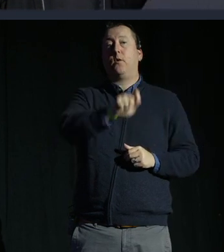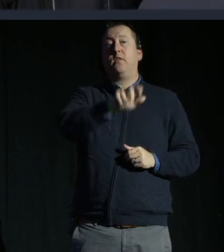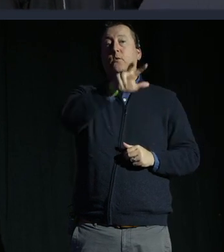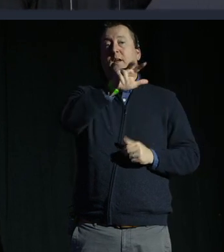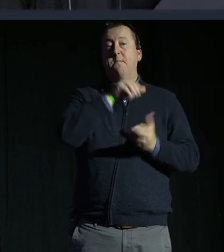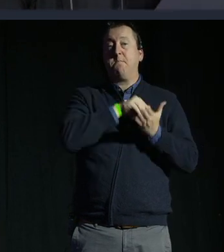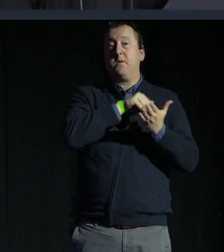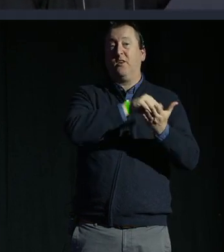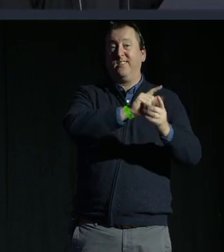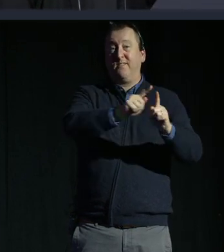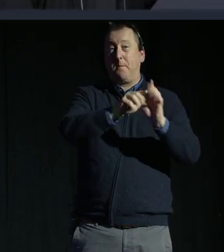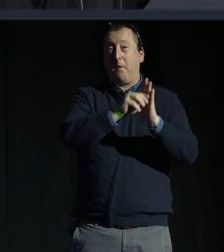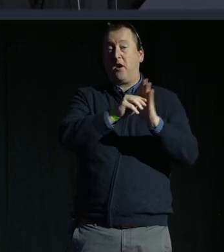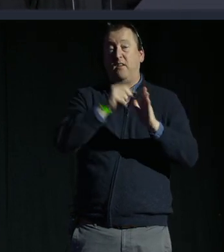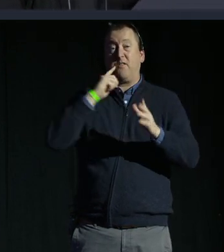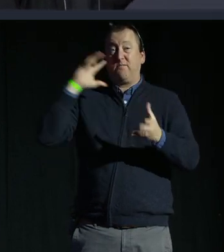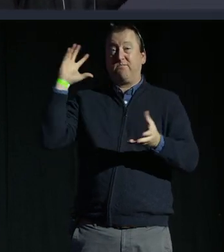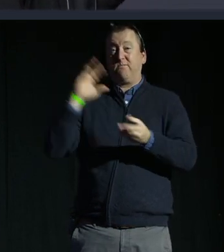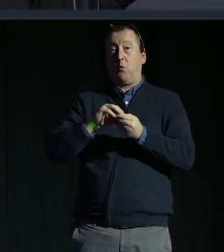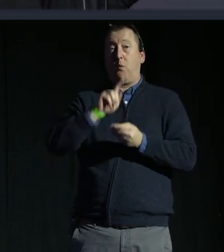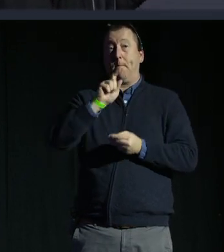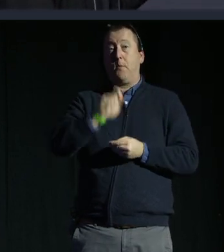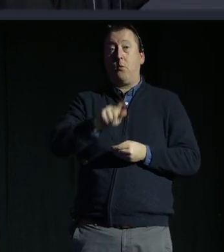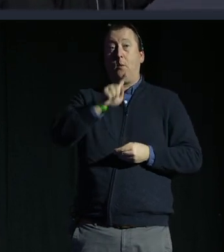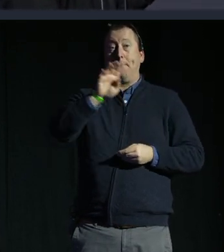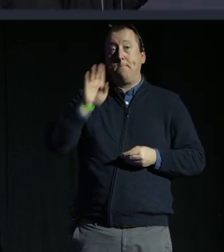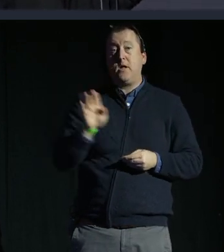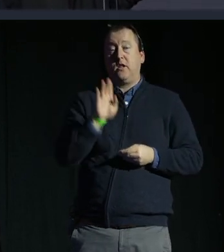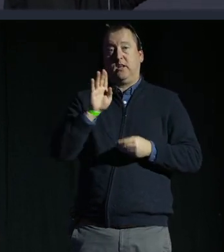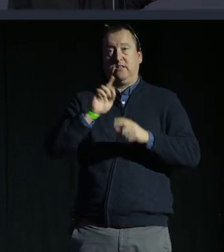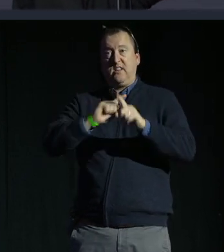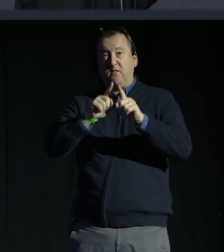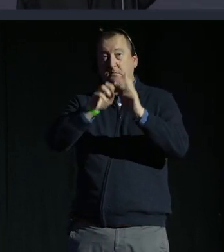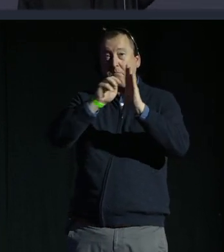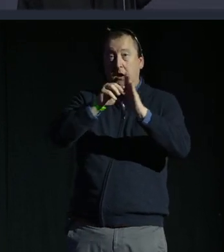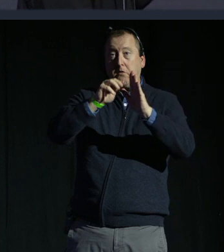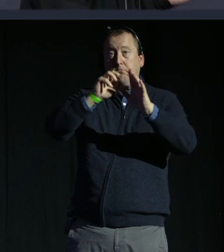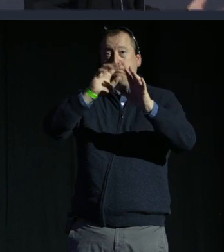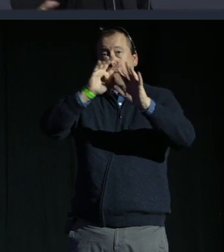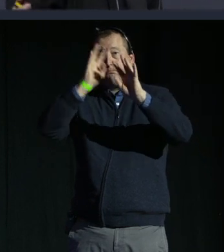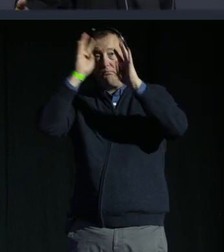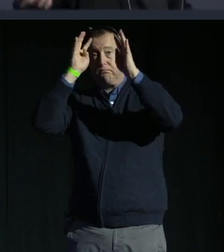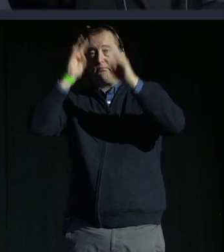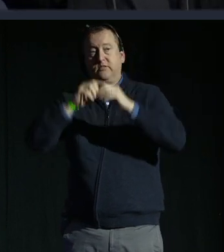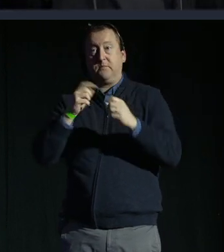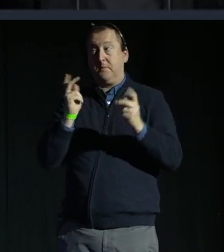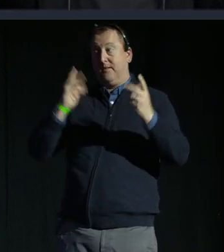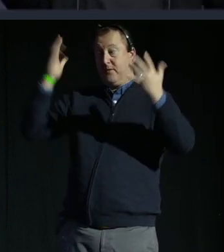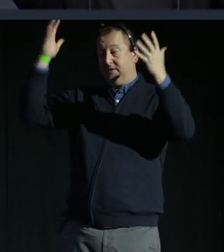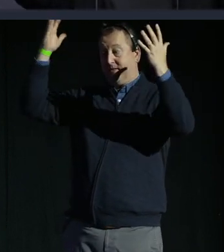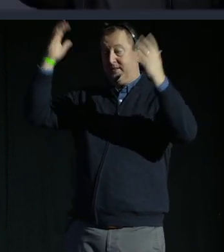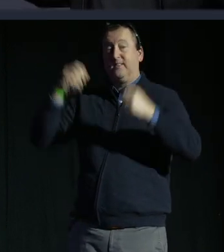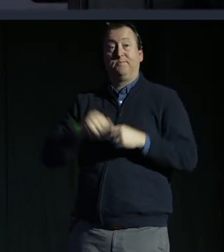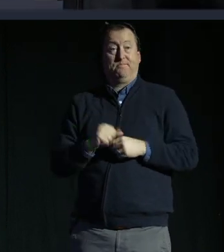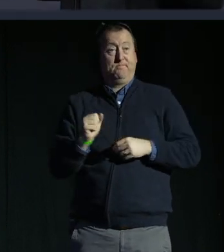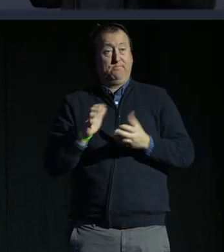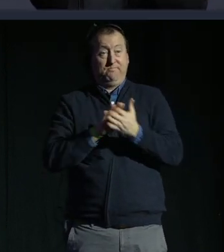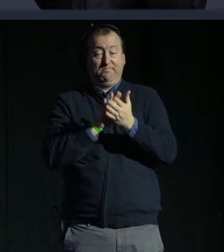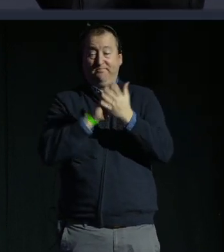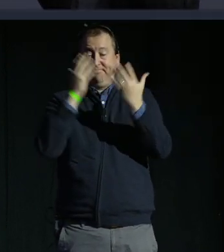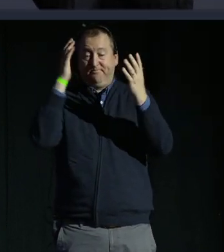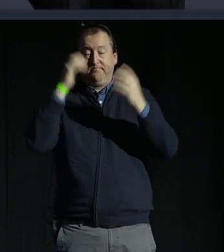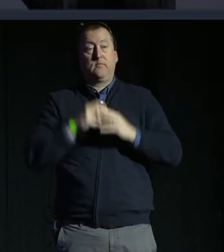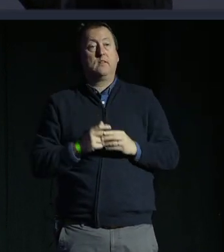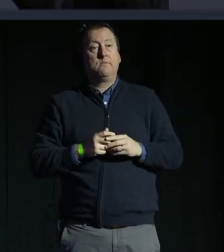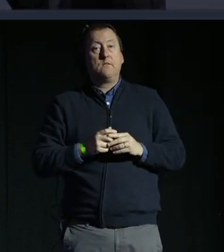for a total of 1.1 billion model invocations. If you added up all of the